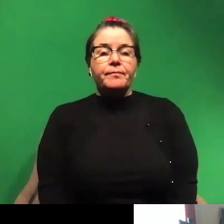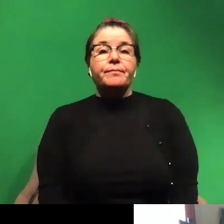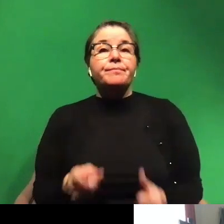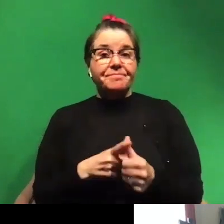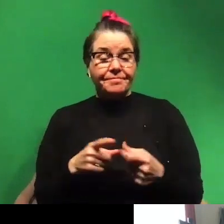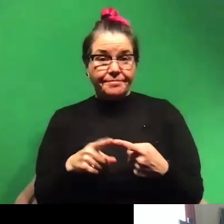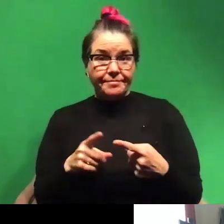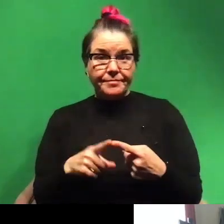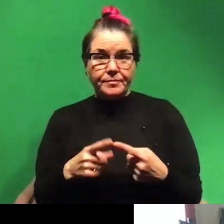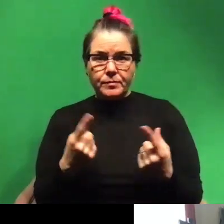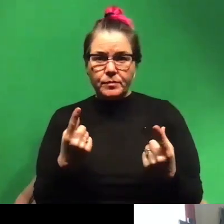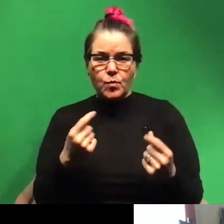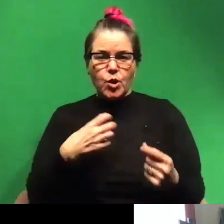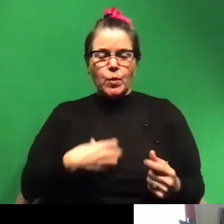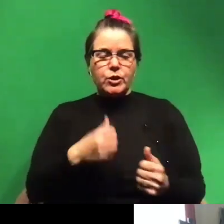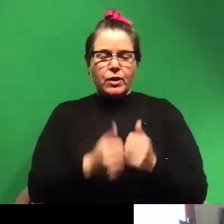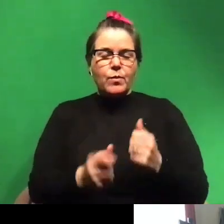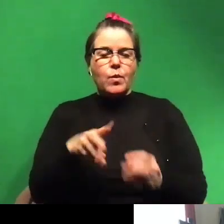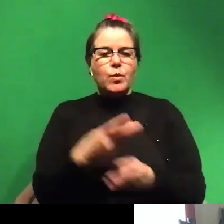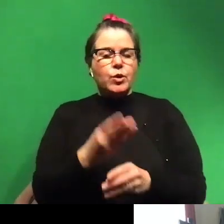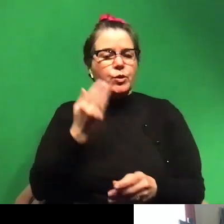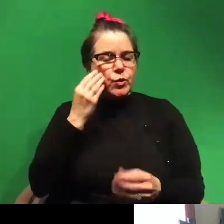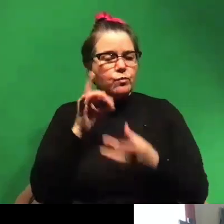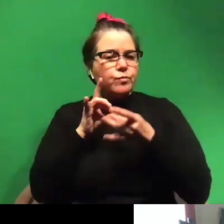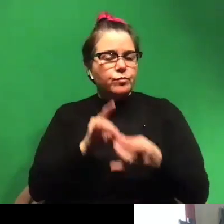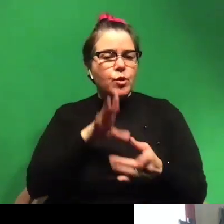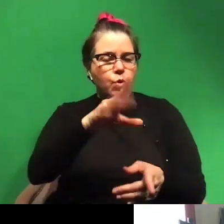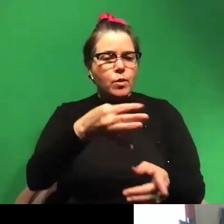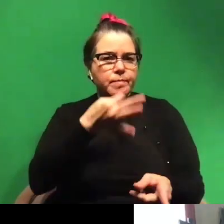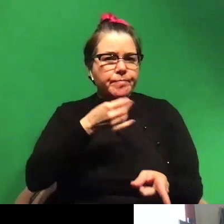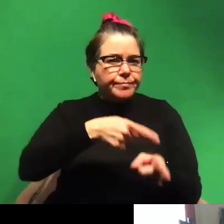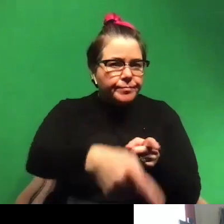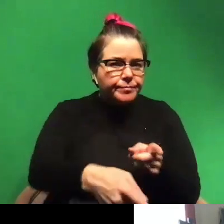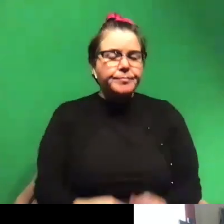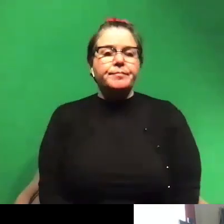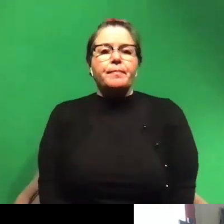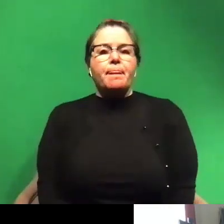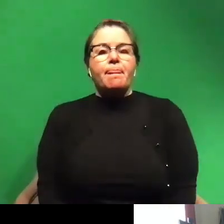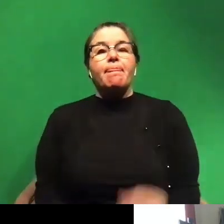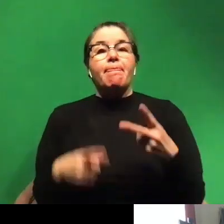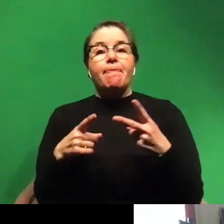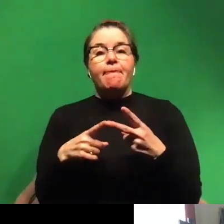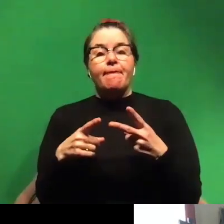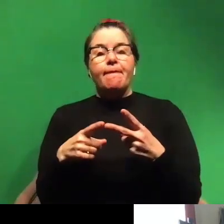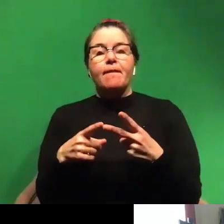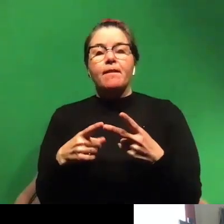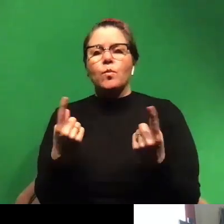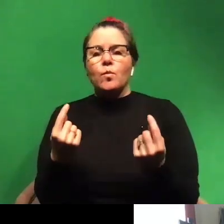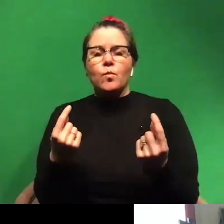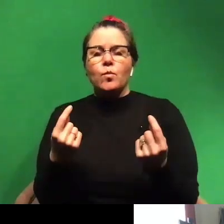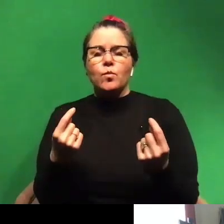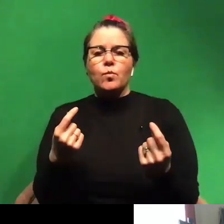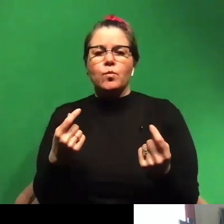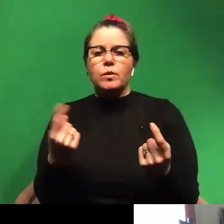first is, what do you wish everybody in the world knew related to your area of expertise? And then the second question is,